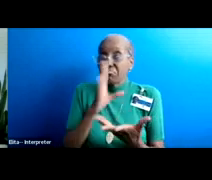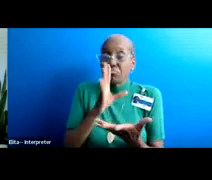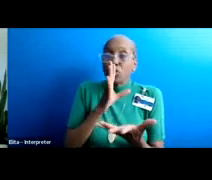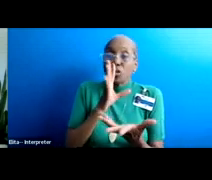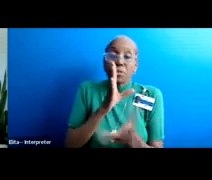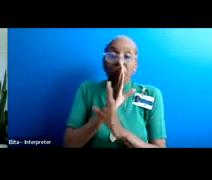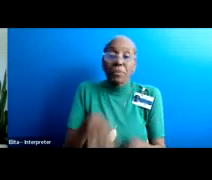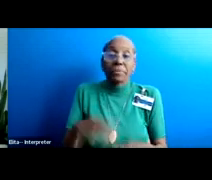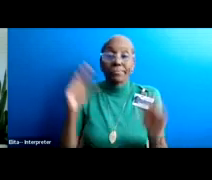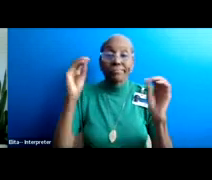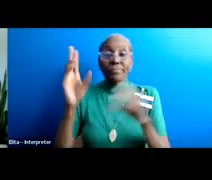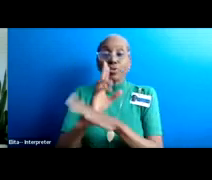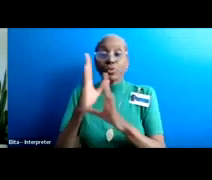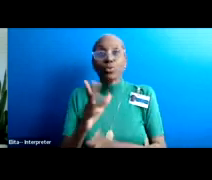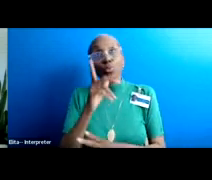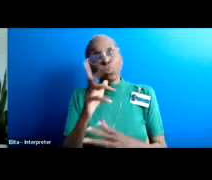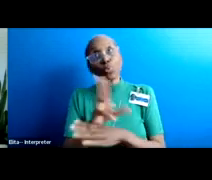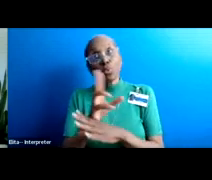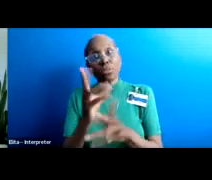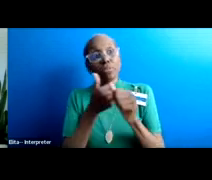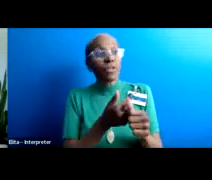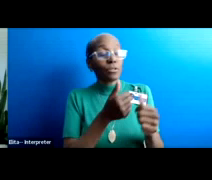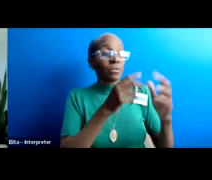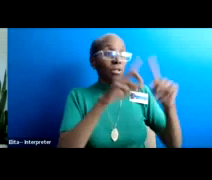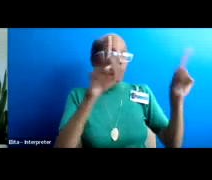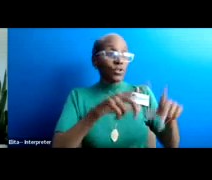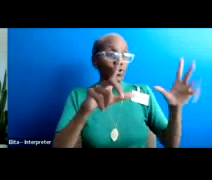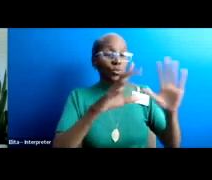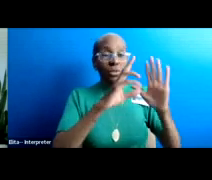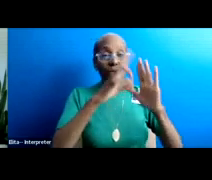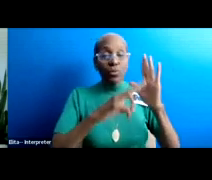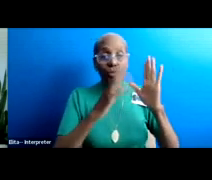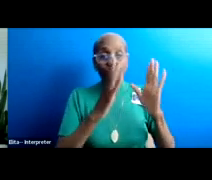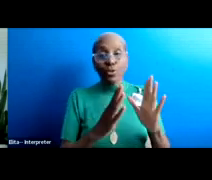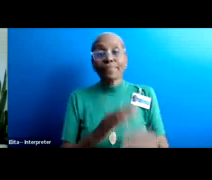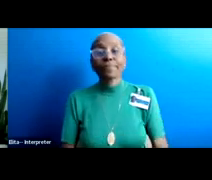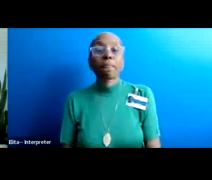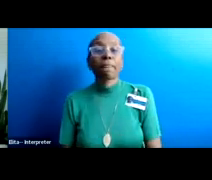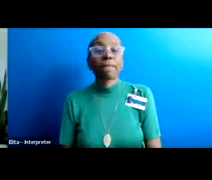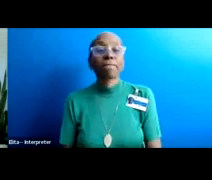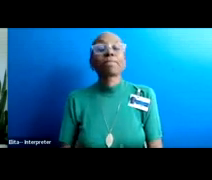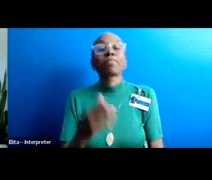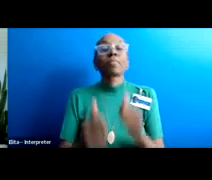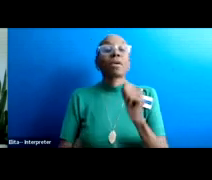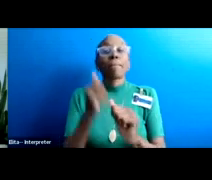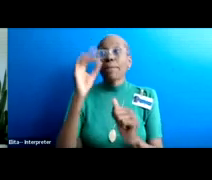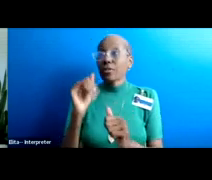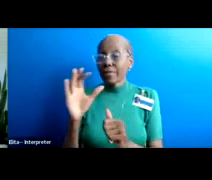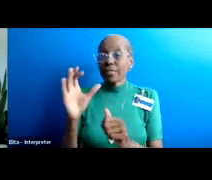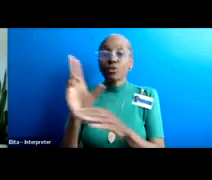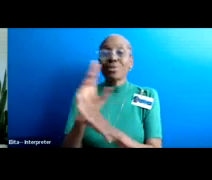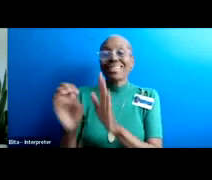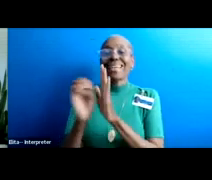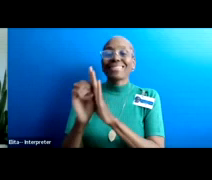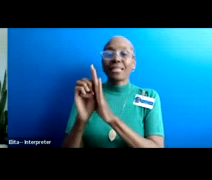image to the user who's using the screen reader. But most faculty are probably using